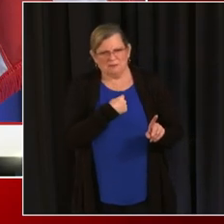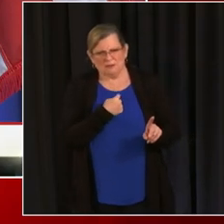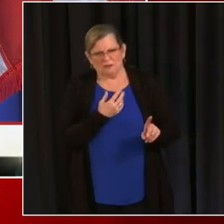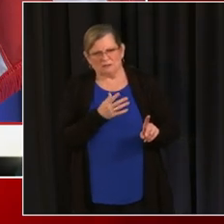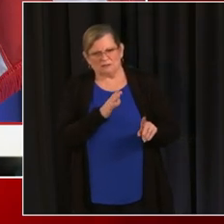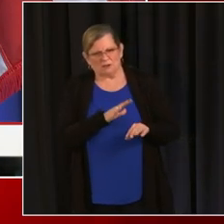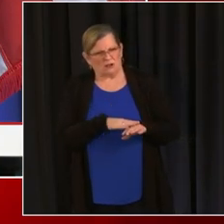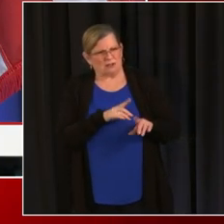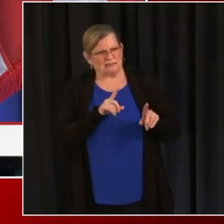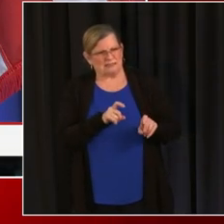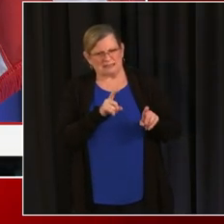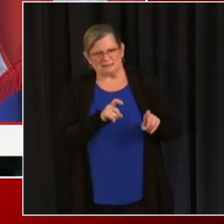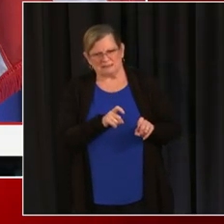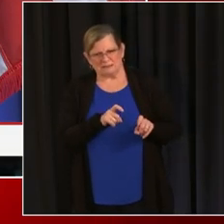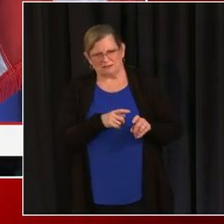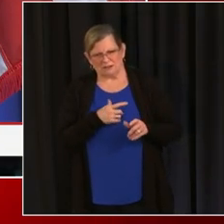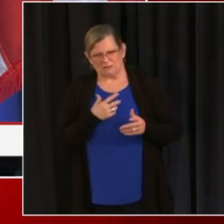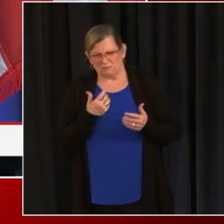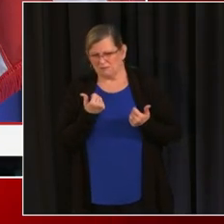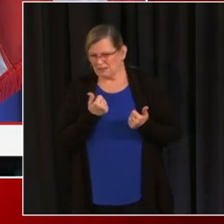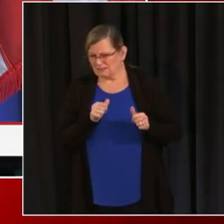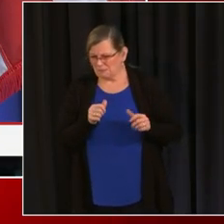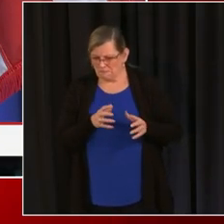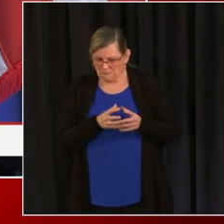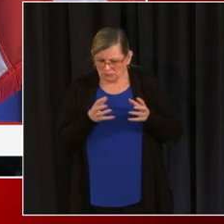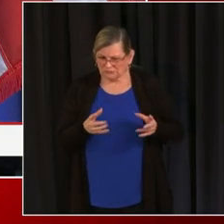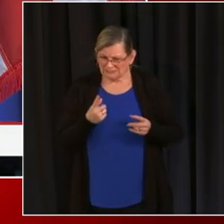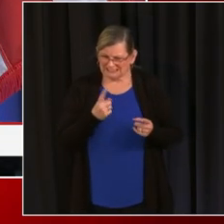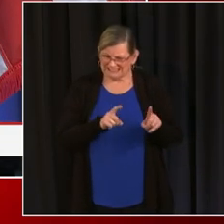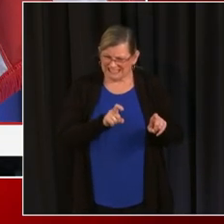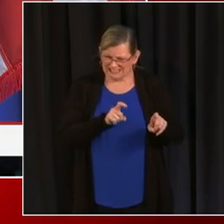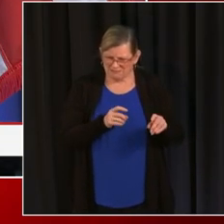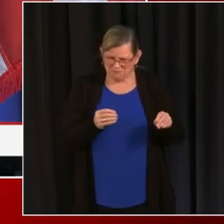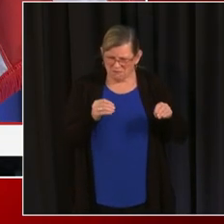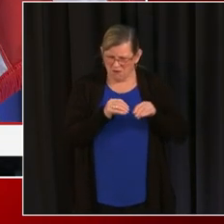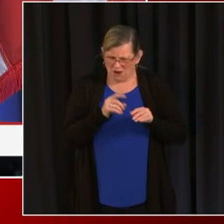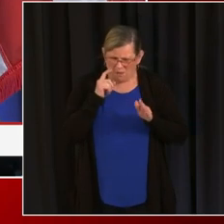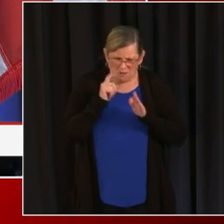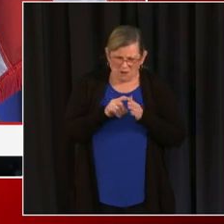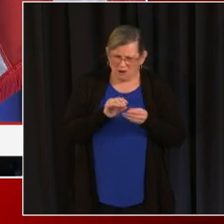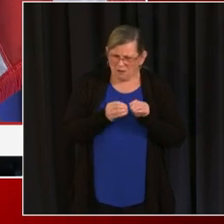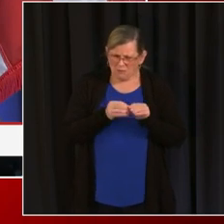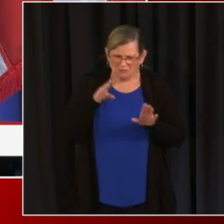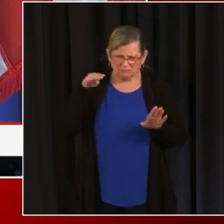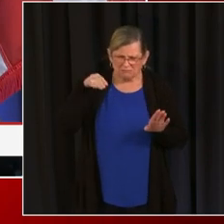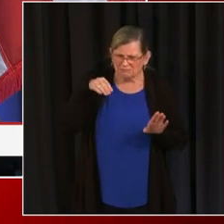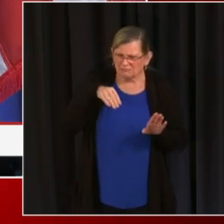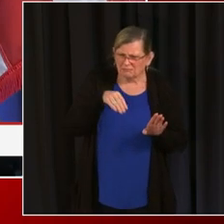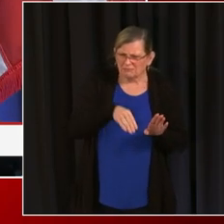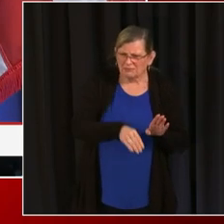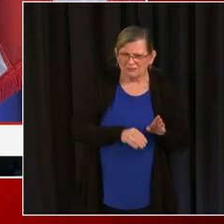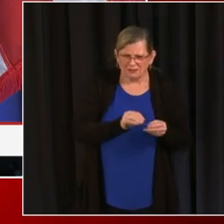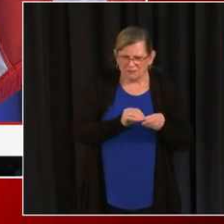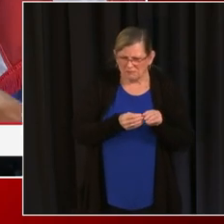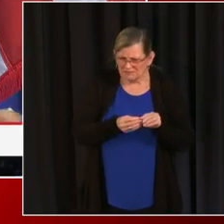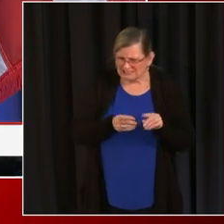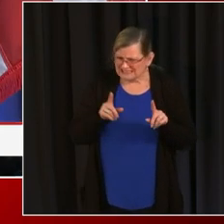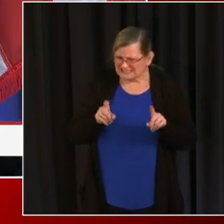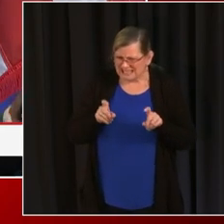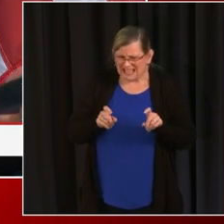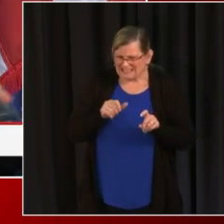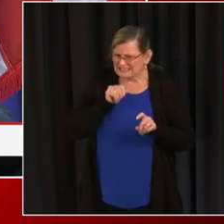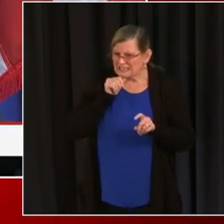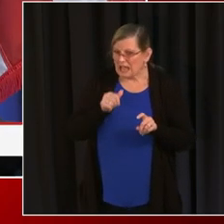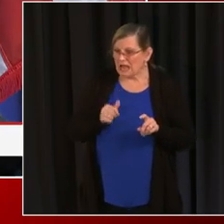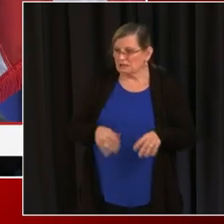we are on testing, and if we're doing as much testing as we were before, or is there a sense, and is it right or wrong, that maybe testing